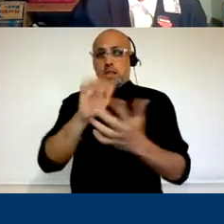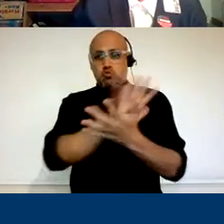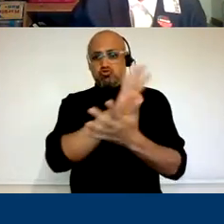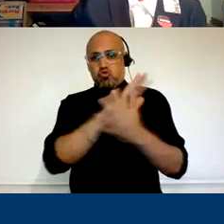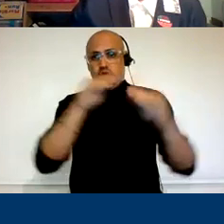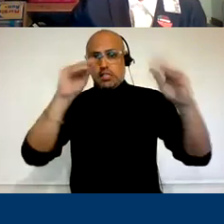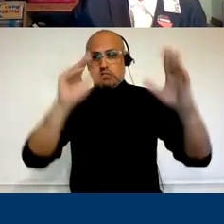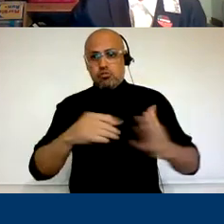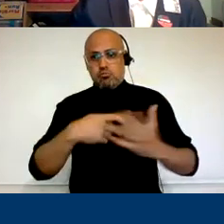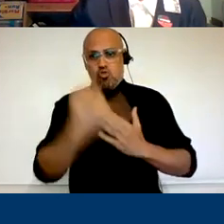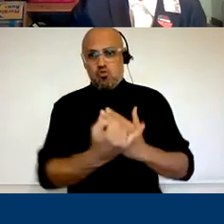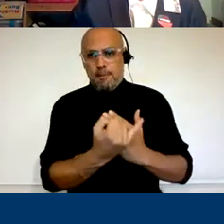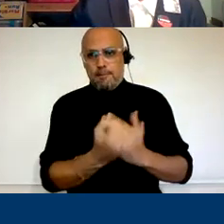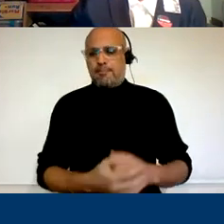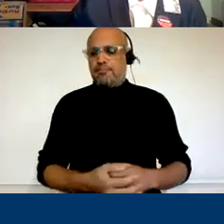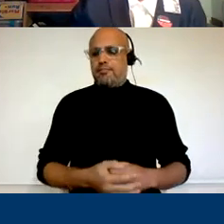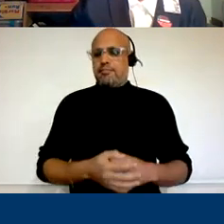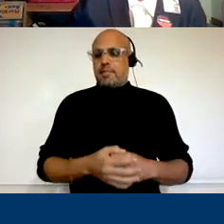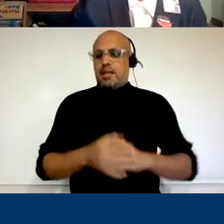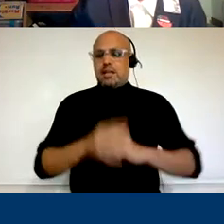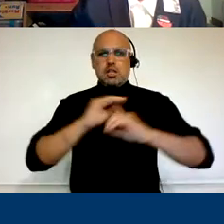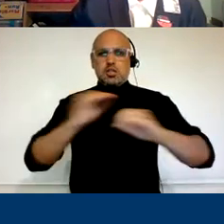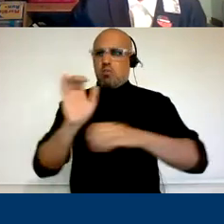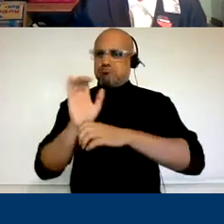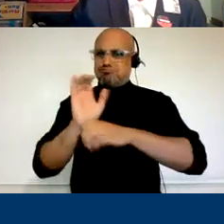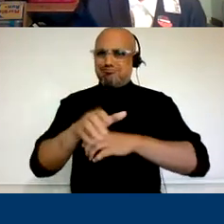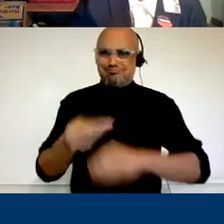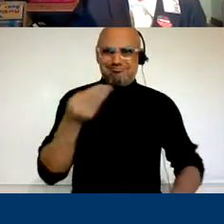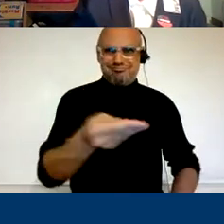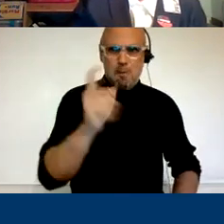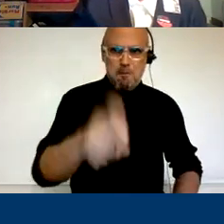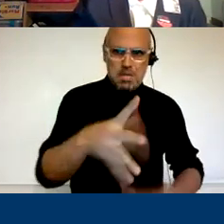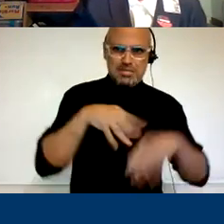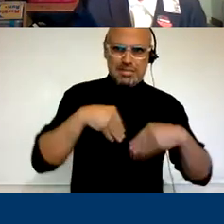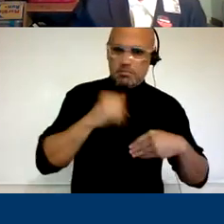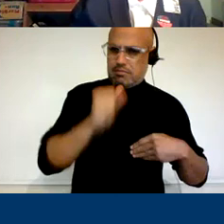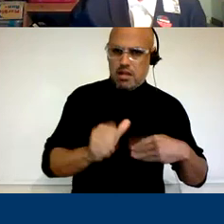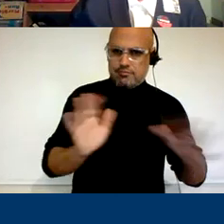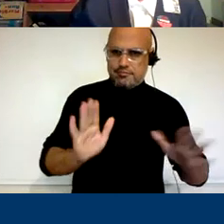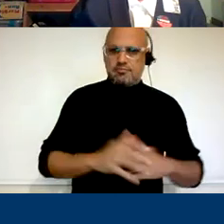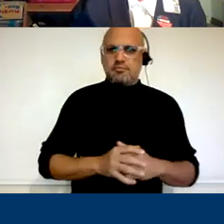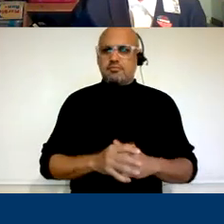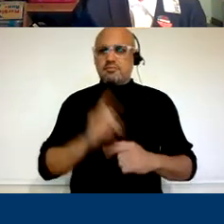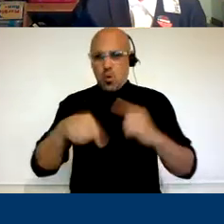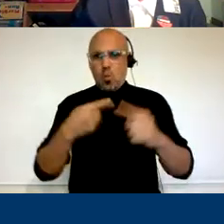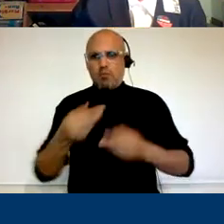no essentially enforcement of the type of a device for the schools when we completed